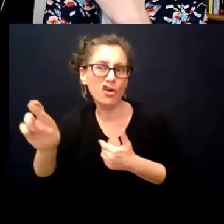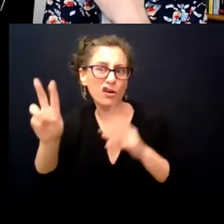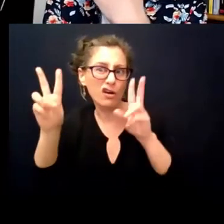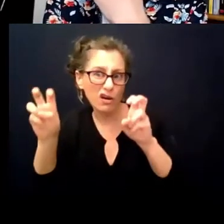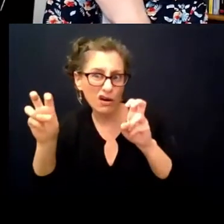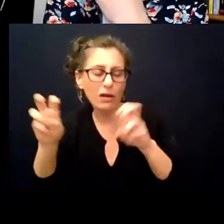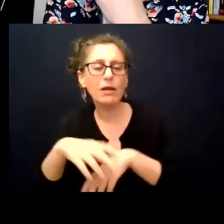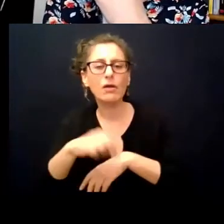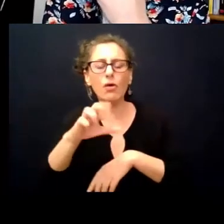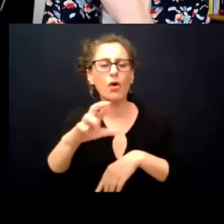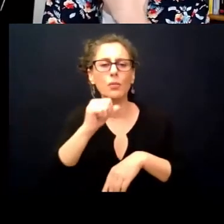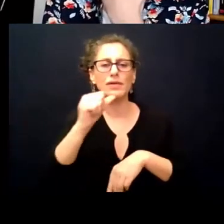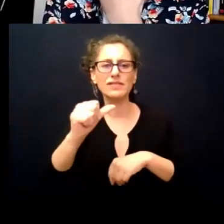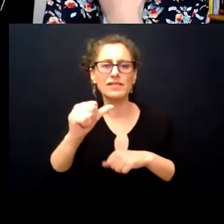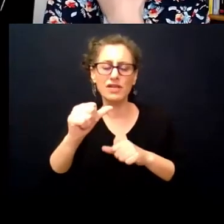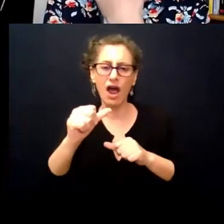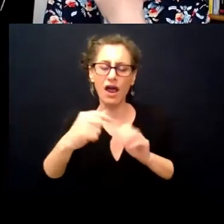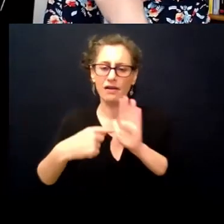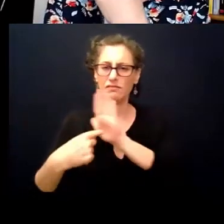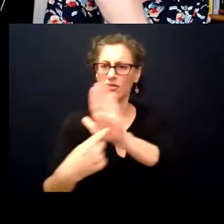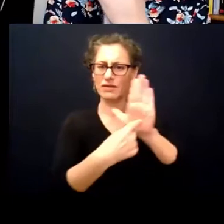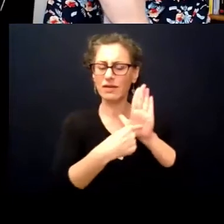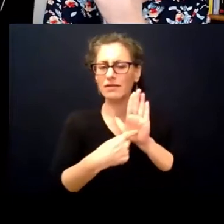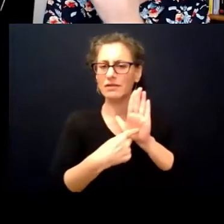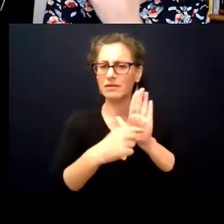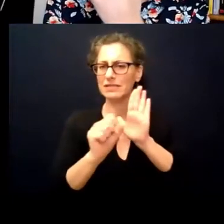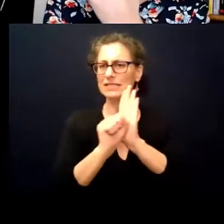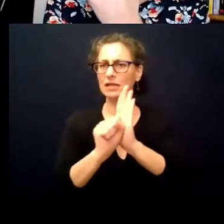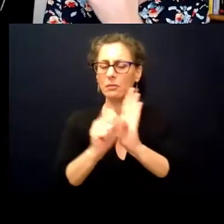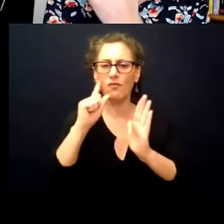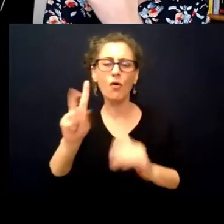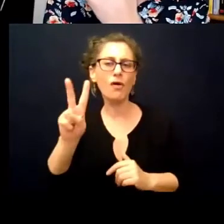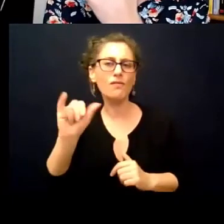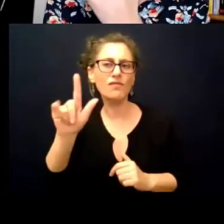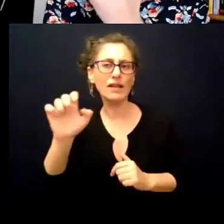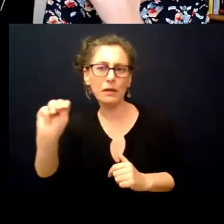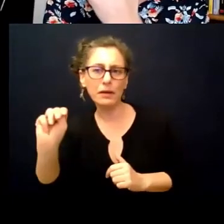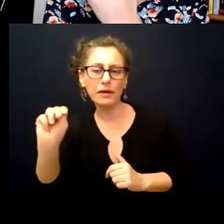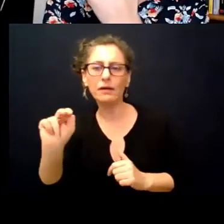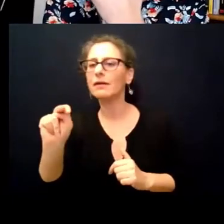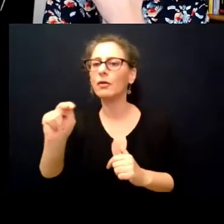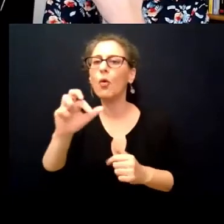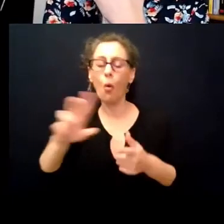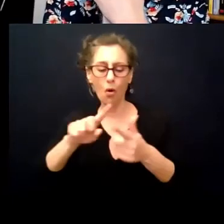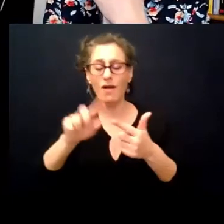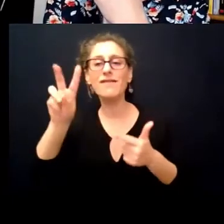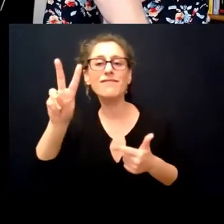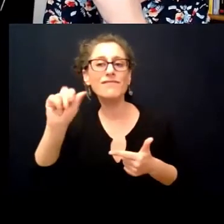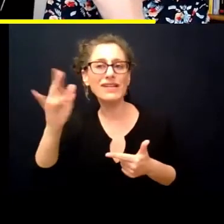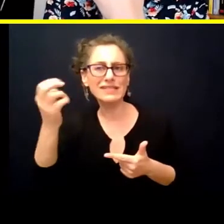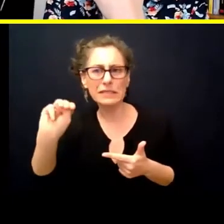wasn't a master signifier for being the villain or the victim, then what could we be afraid